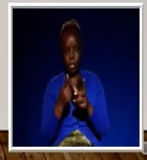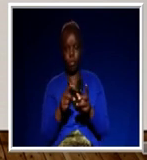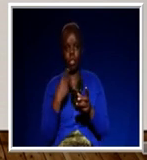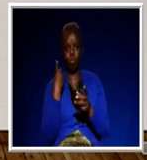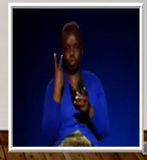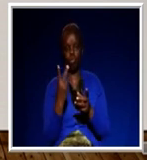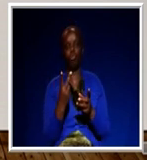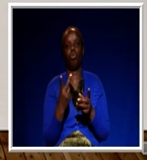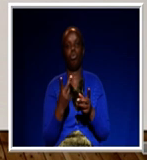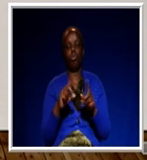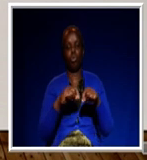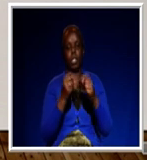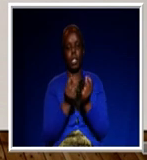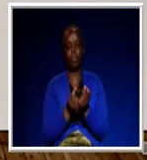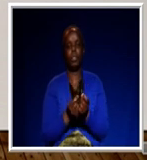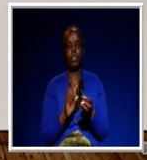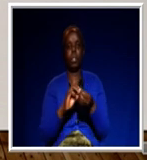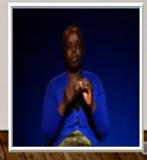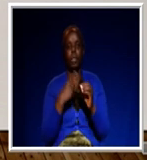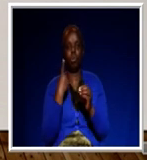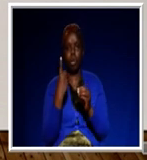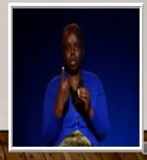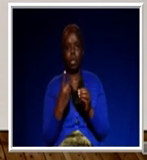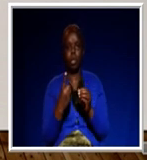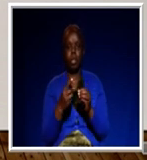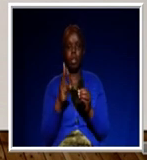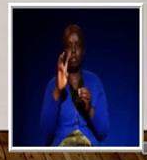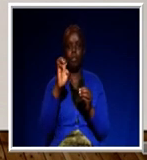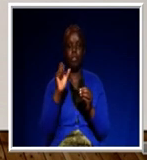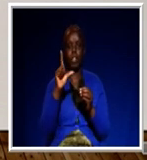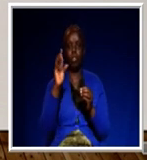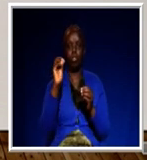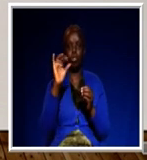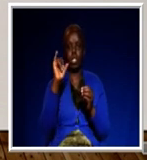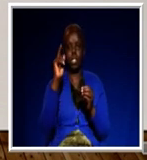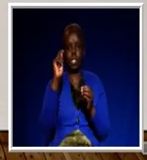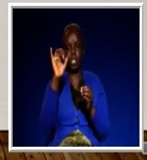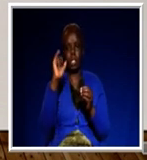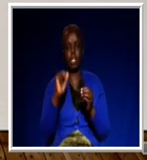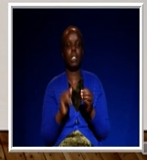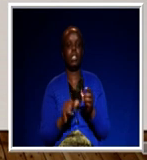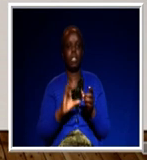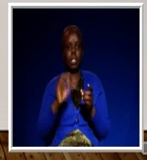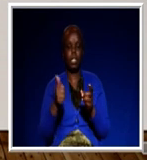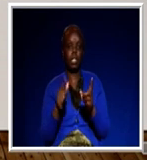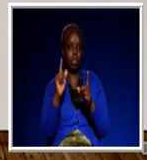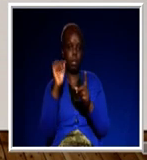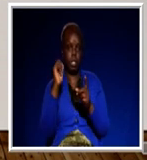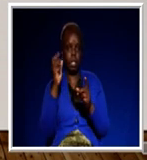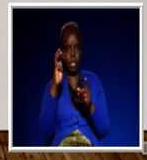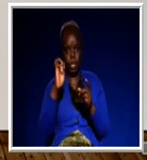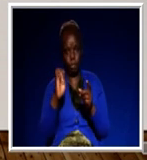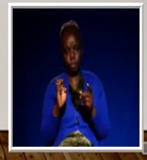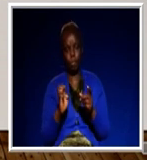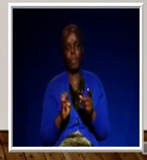parameters. One of them is velocity and the other one is time. So